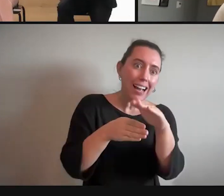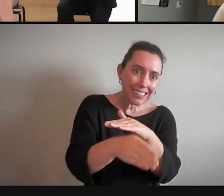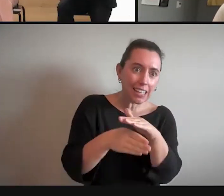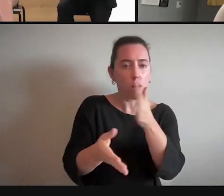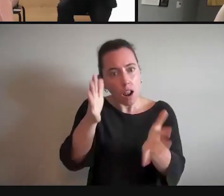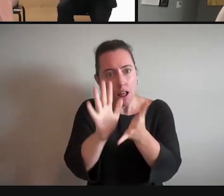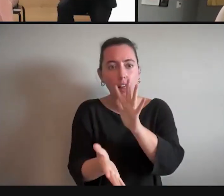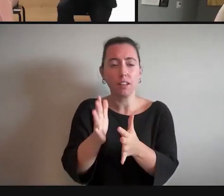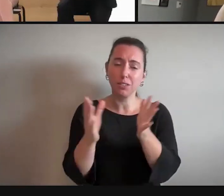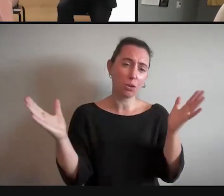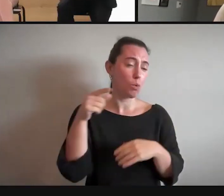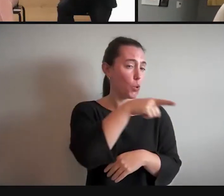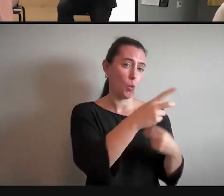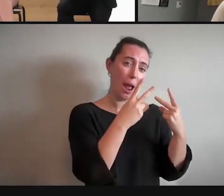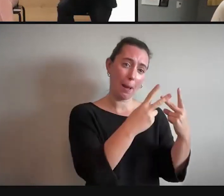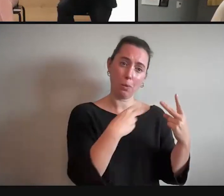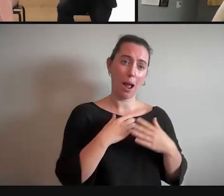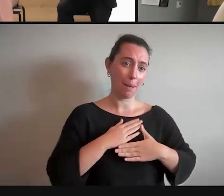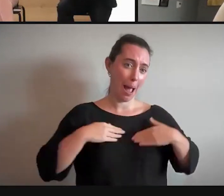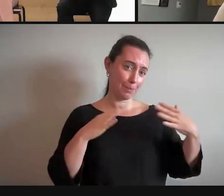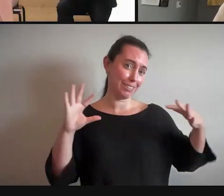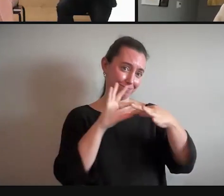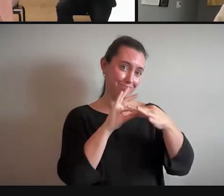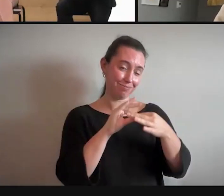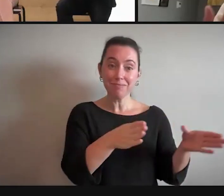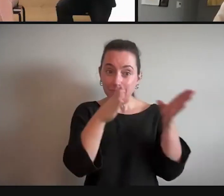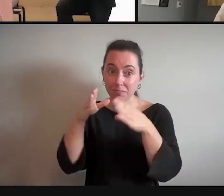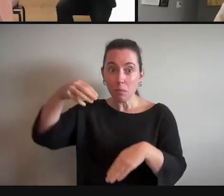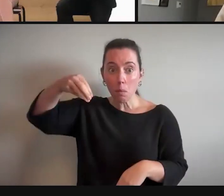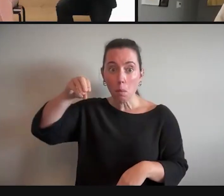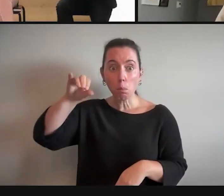are very, very important. And Moïse, you're not only